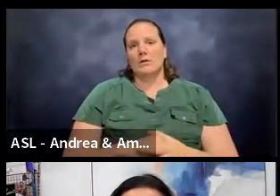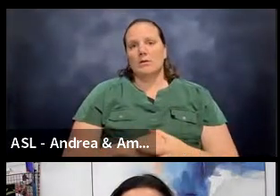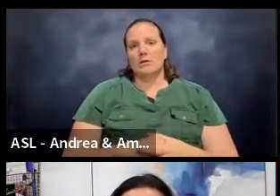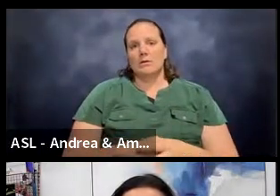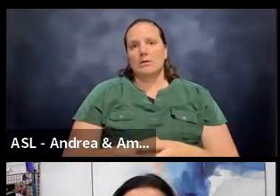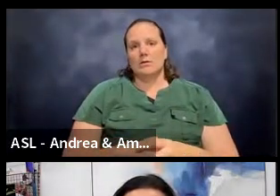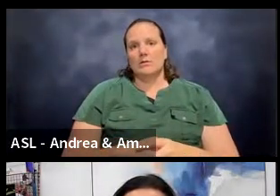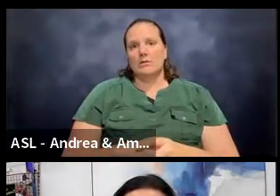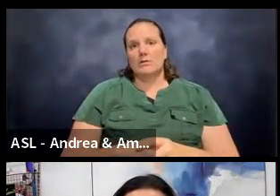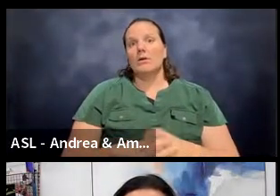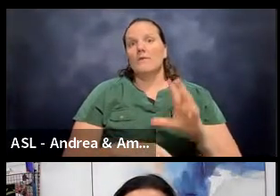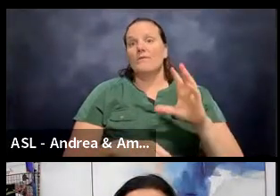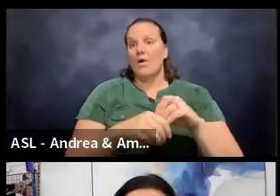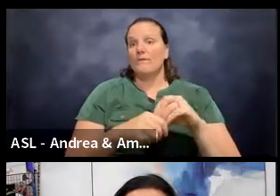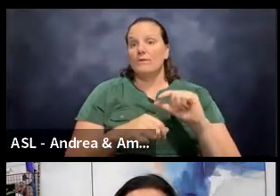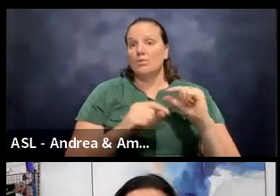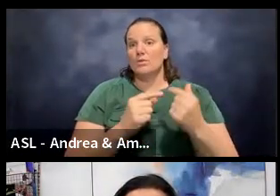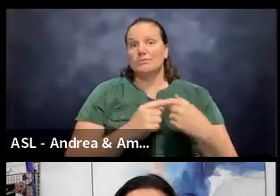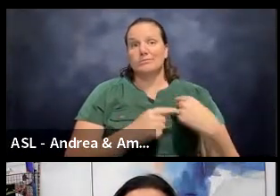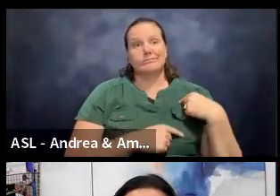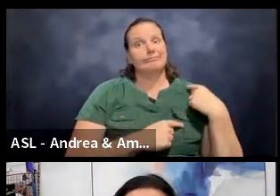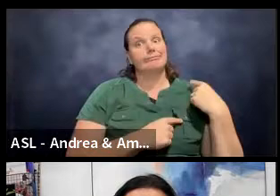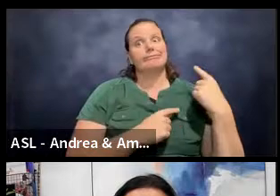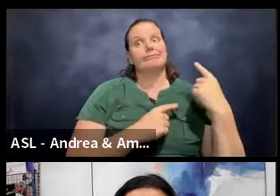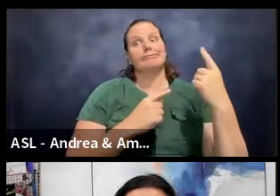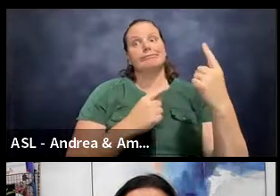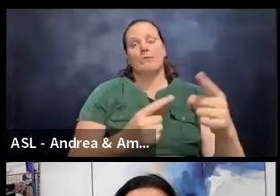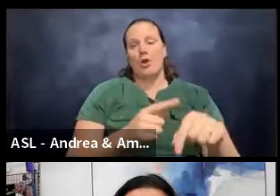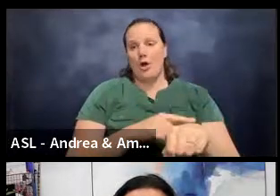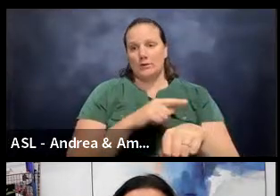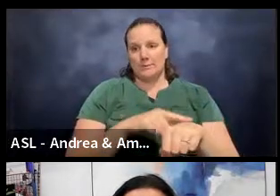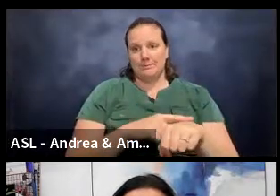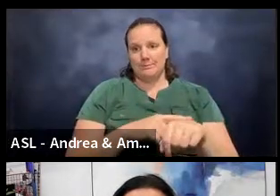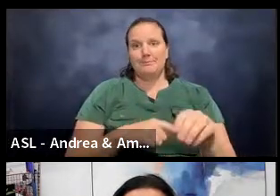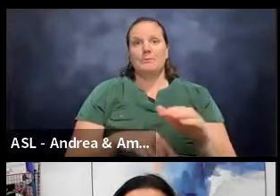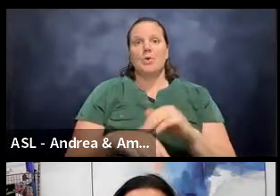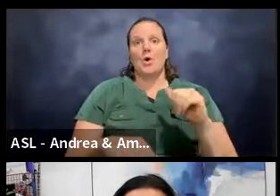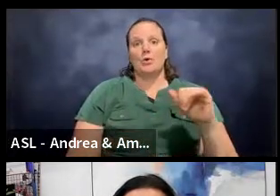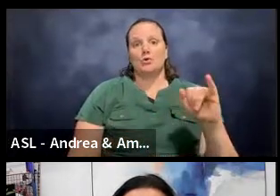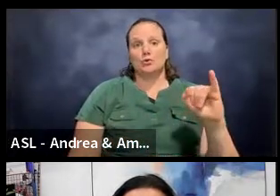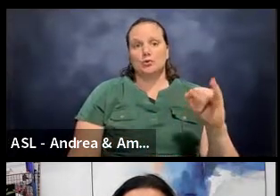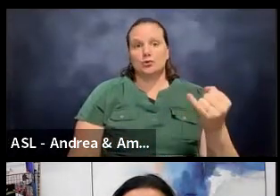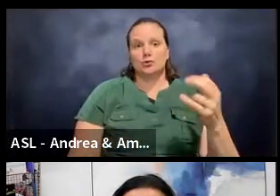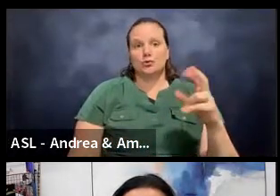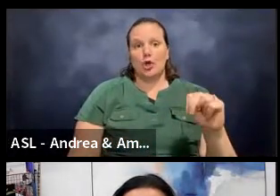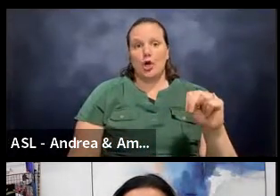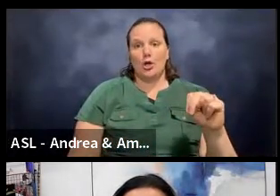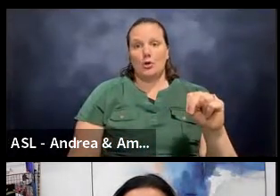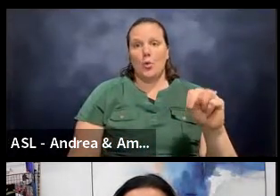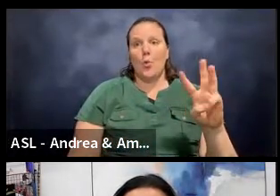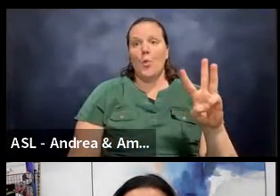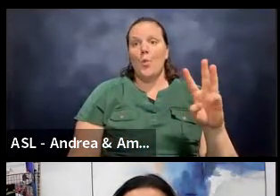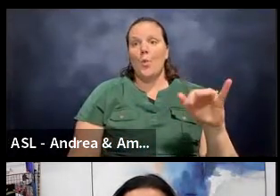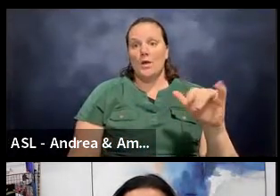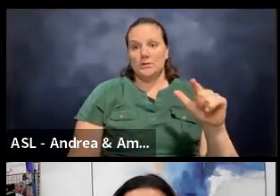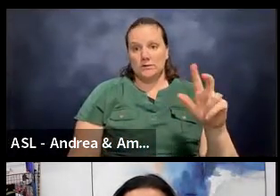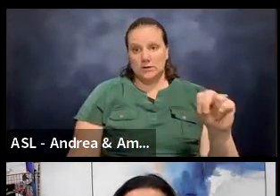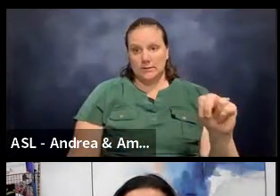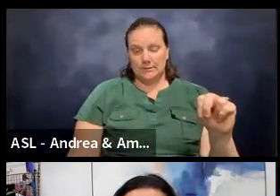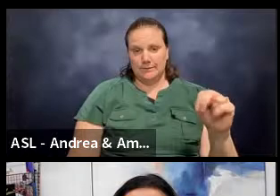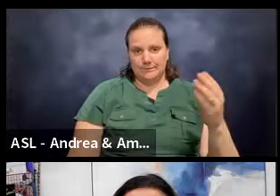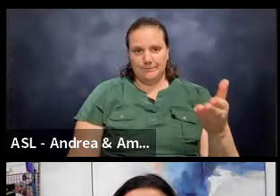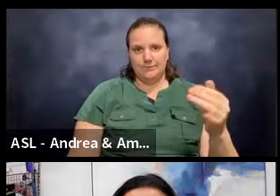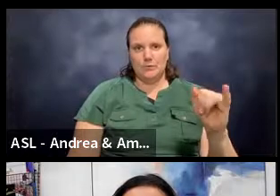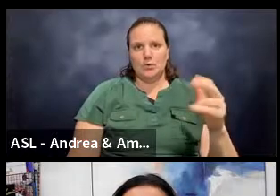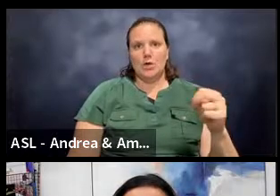I've been with the group from the beginning. I'm going to call on John Wilson. Hi, John Wilson, he,